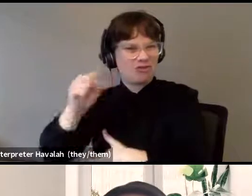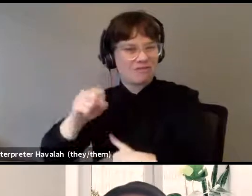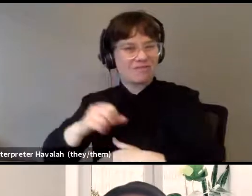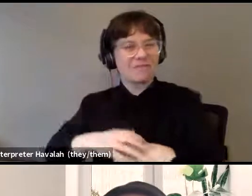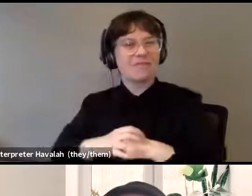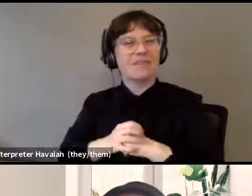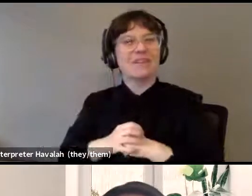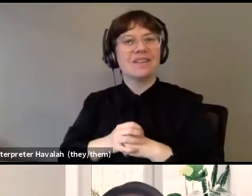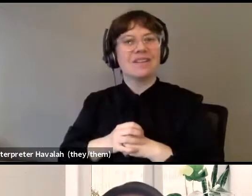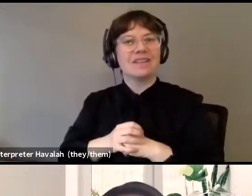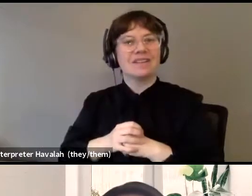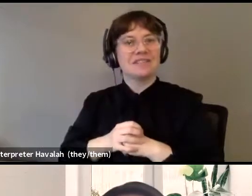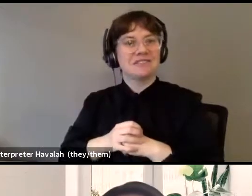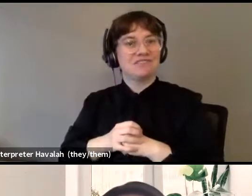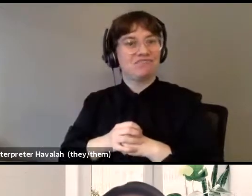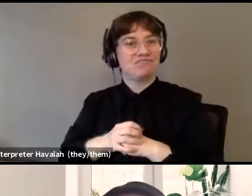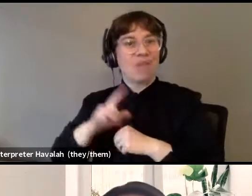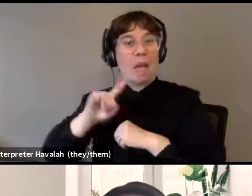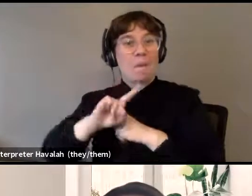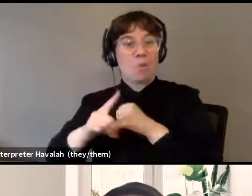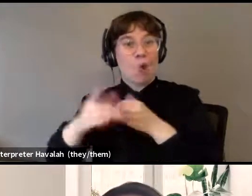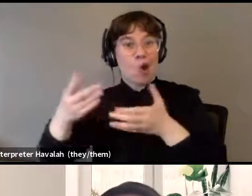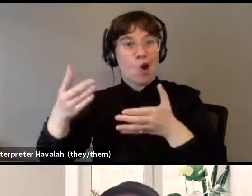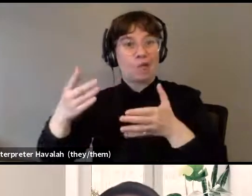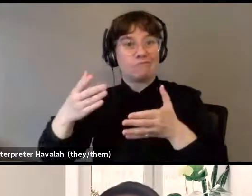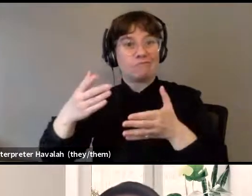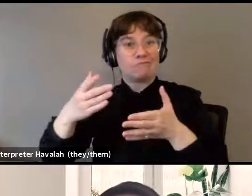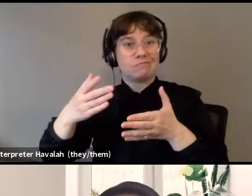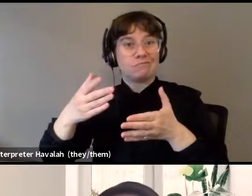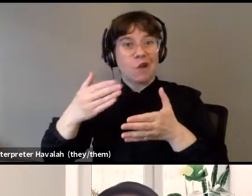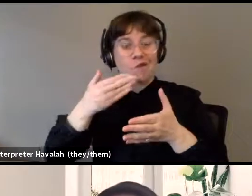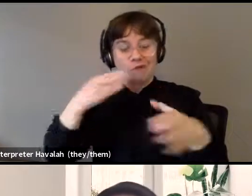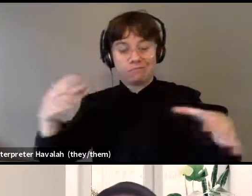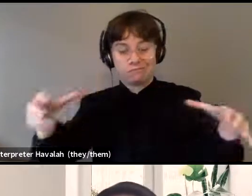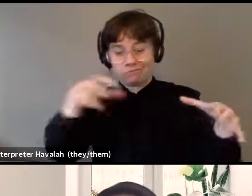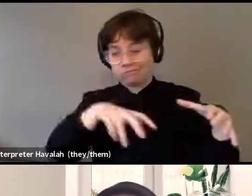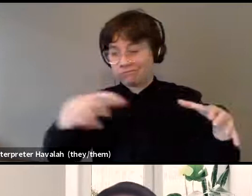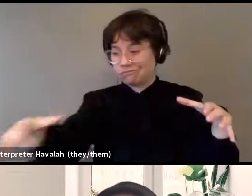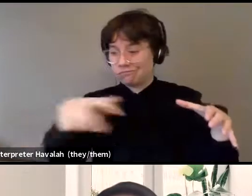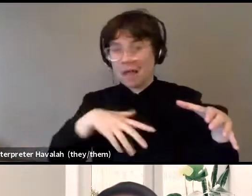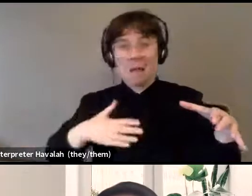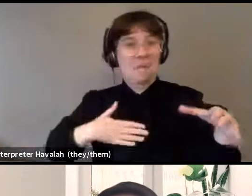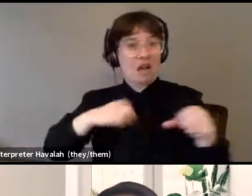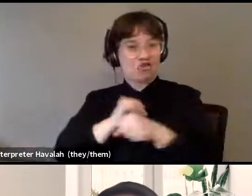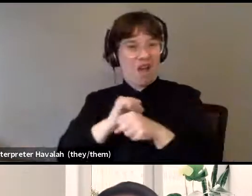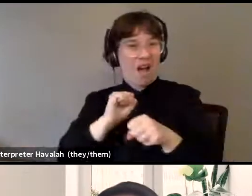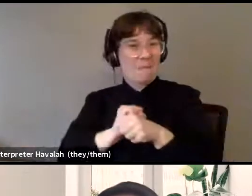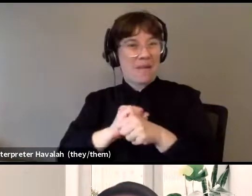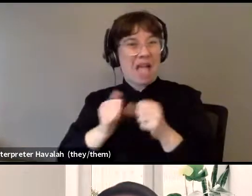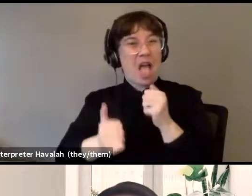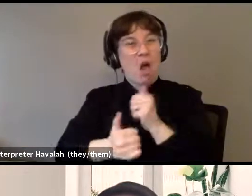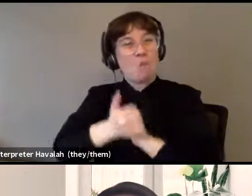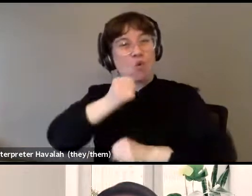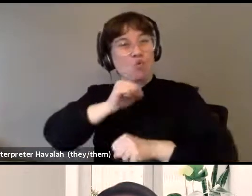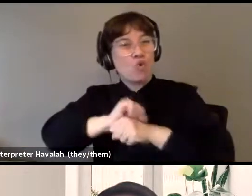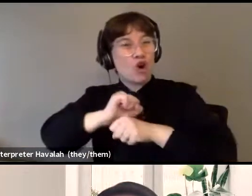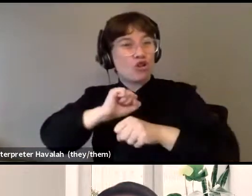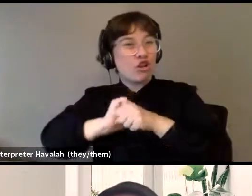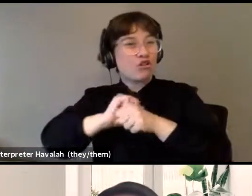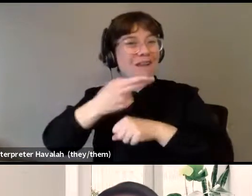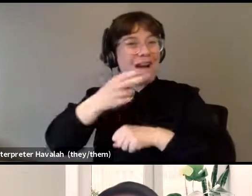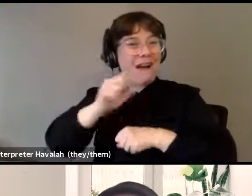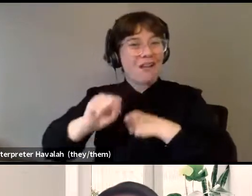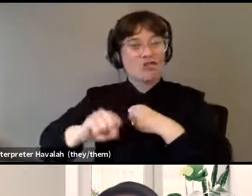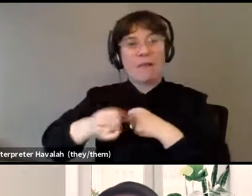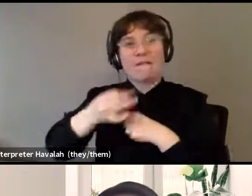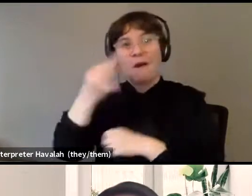front end was basically employed by a bunch of high school and early college students. And so there was a party on a